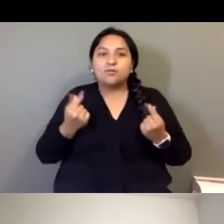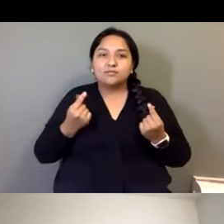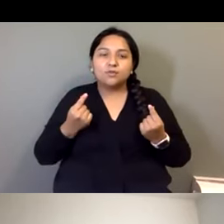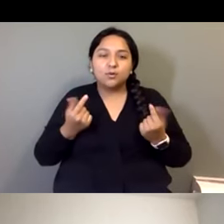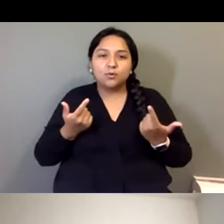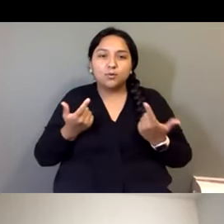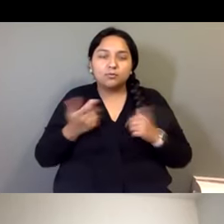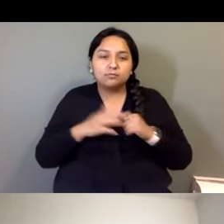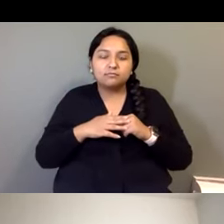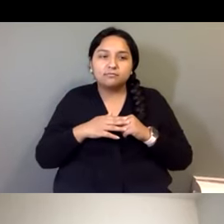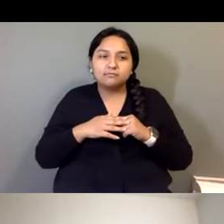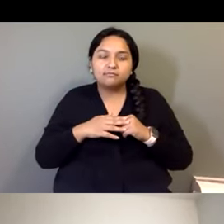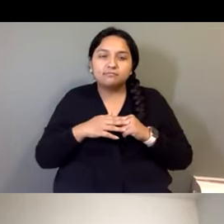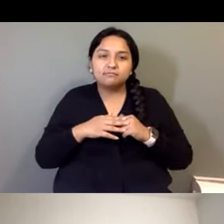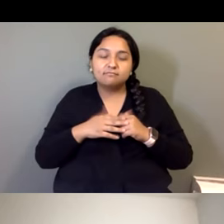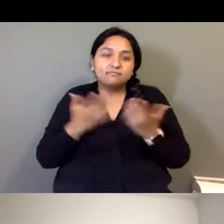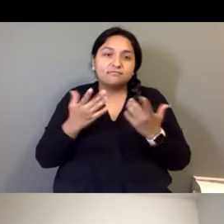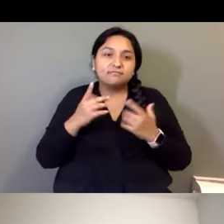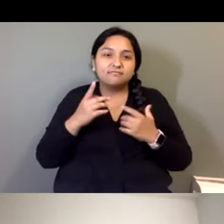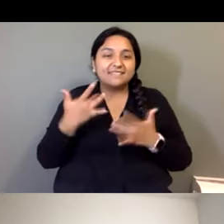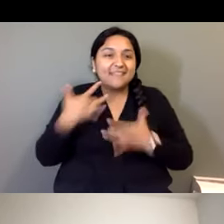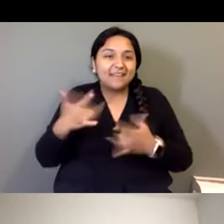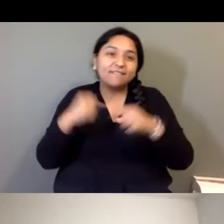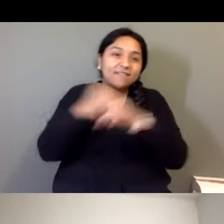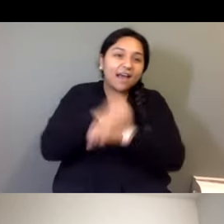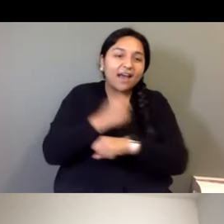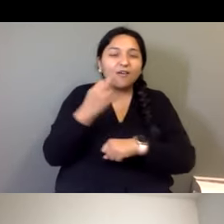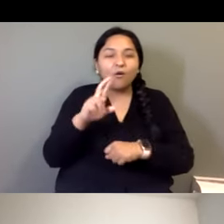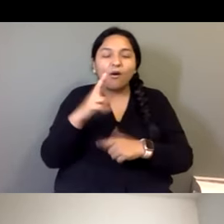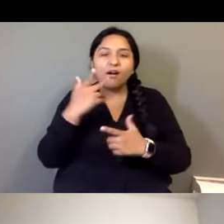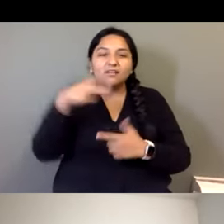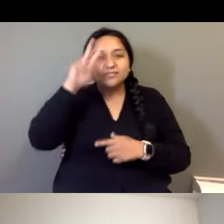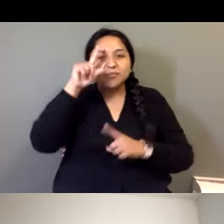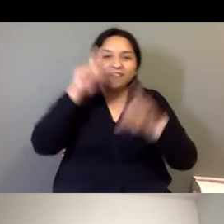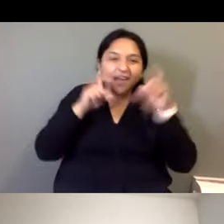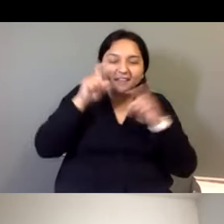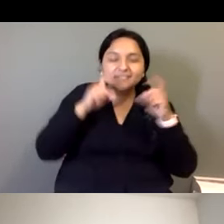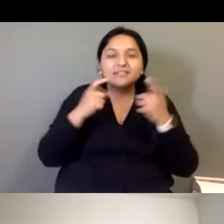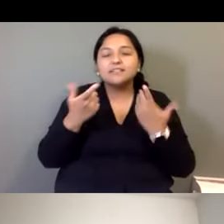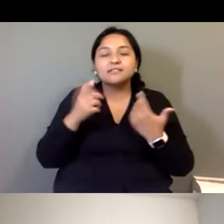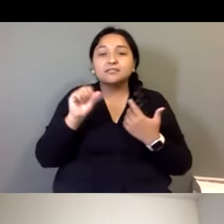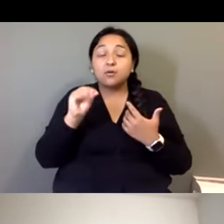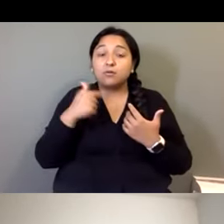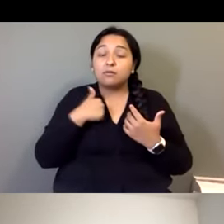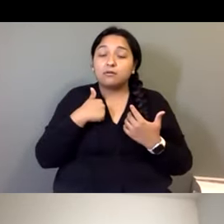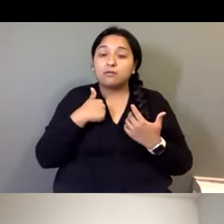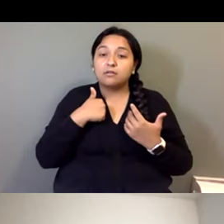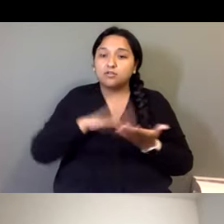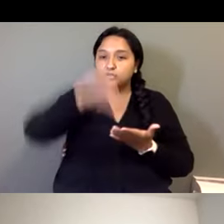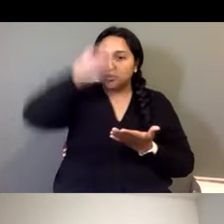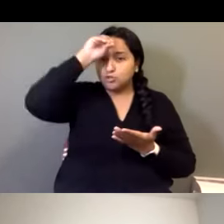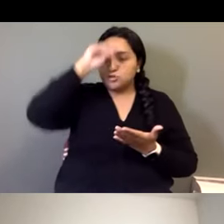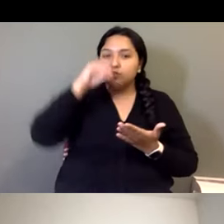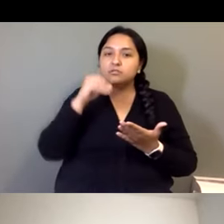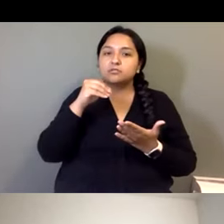fight them or pull a stupid face or something. So I think I learned performative defensive